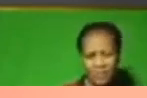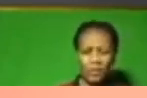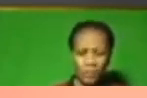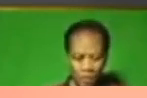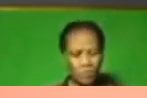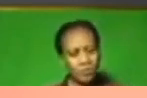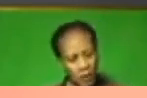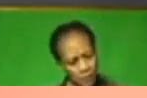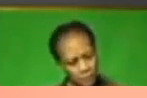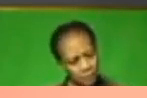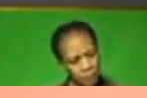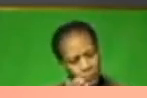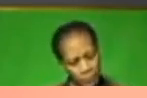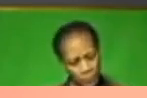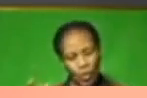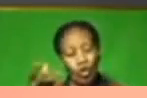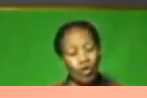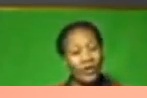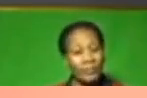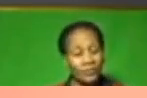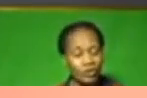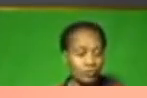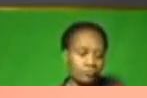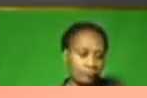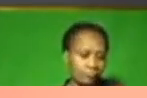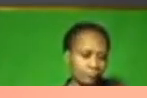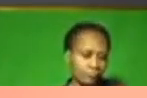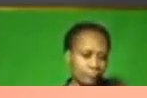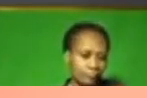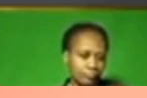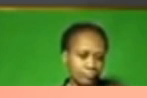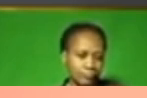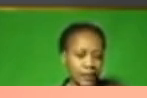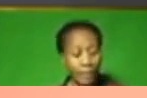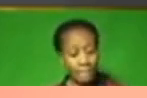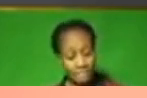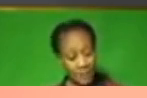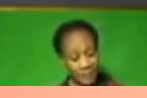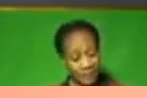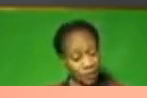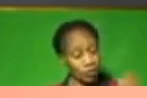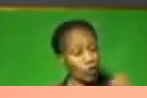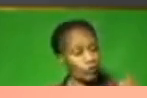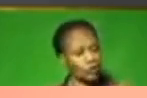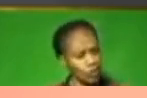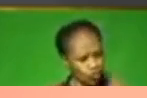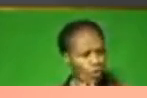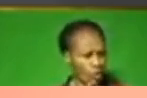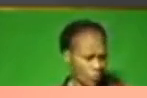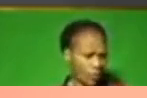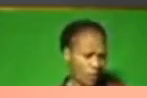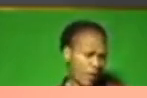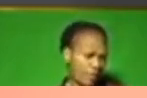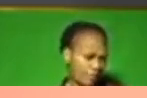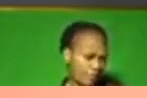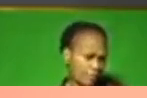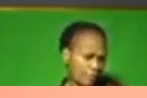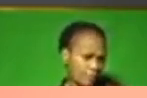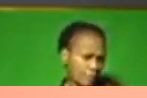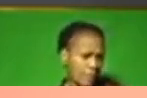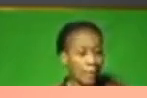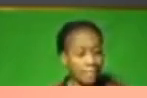fight against corruption and prevent state capture. The Presidency plays a pivotal role